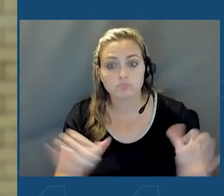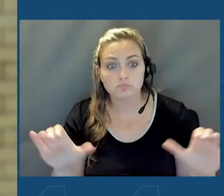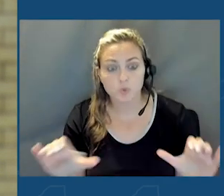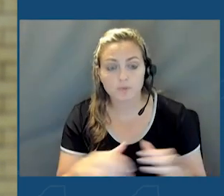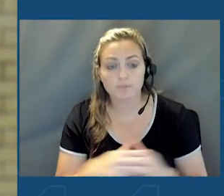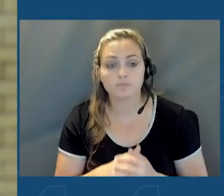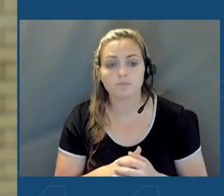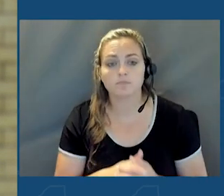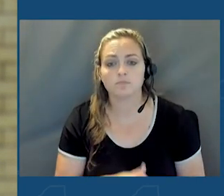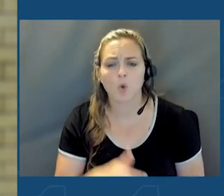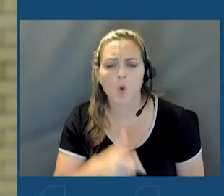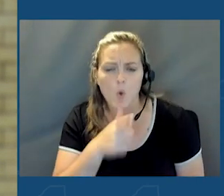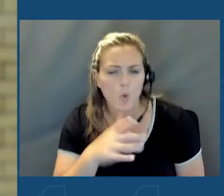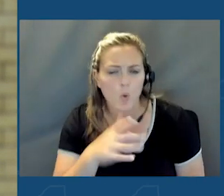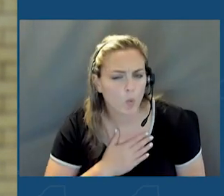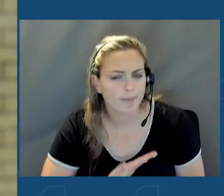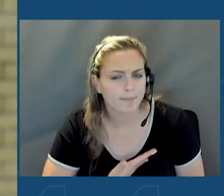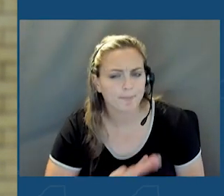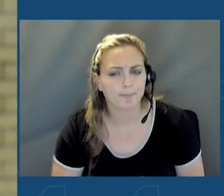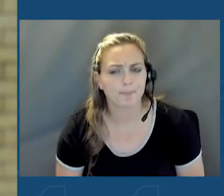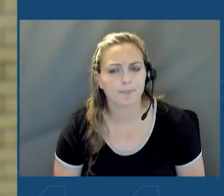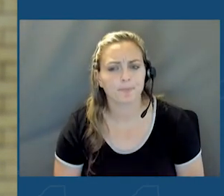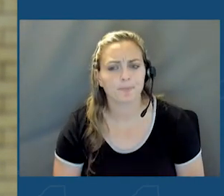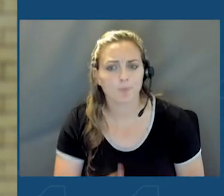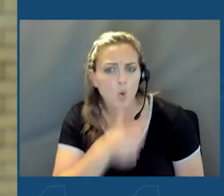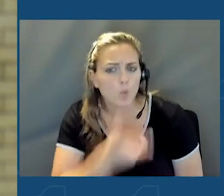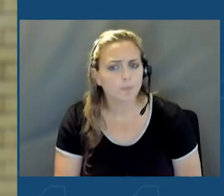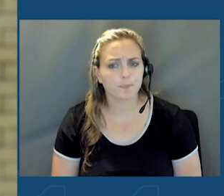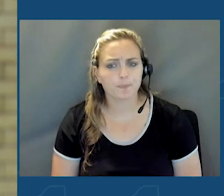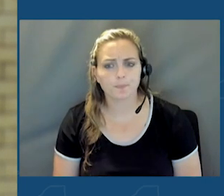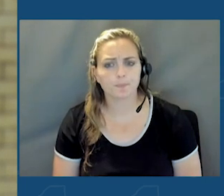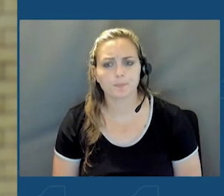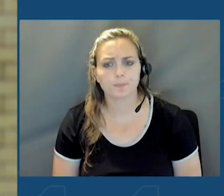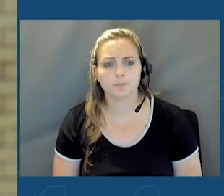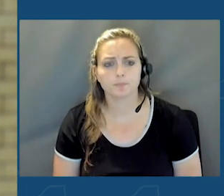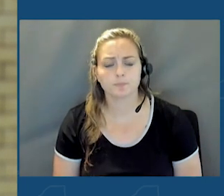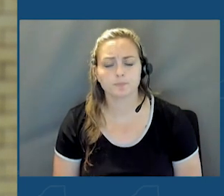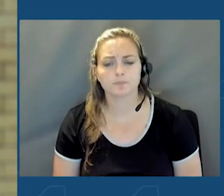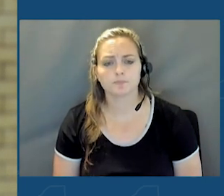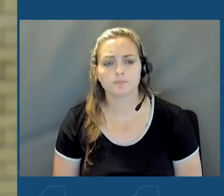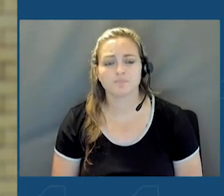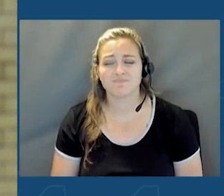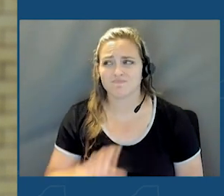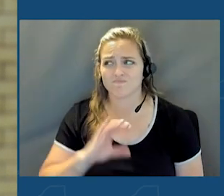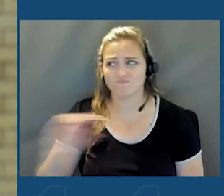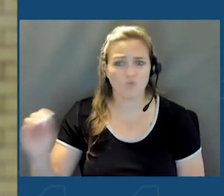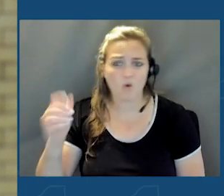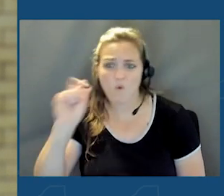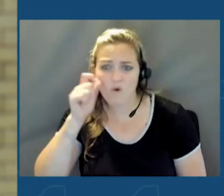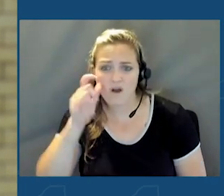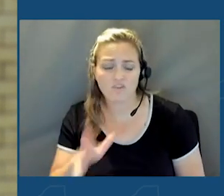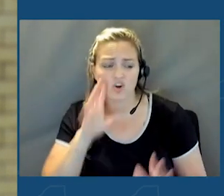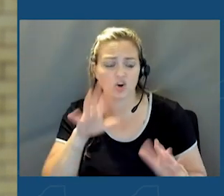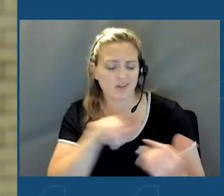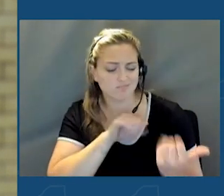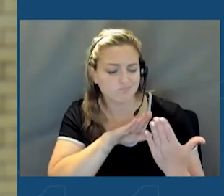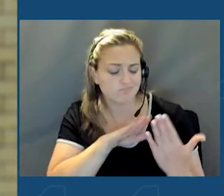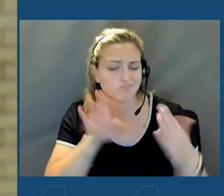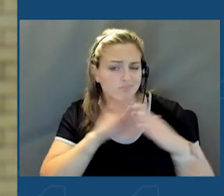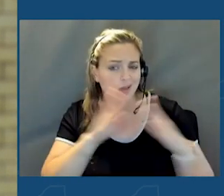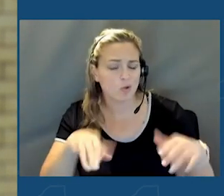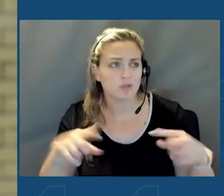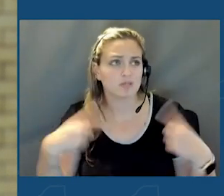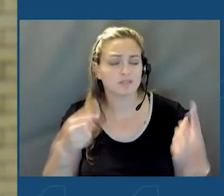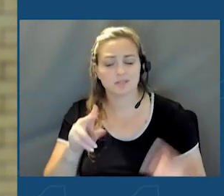who will? Who will? It was written that no governor has taken on housing since